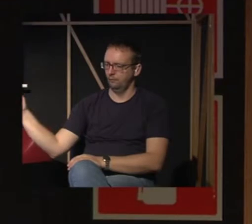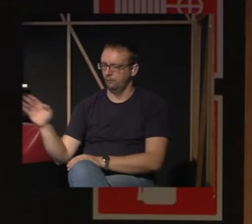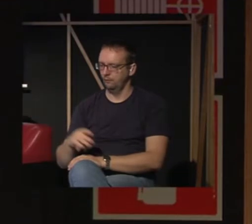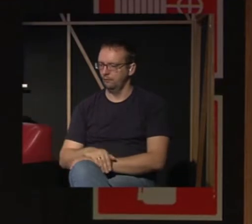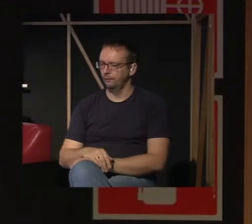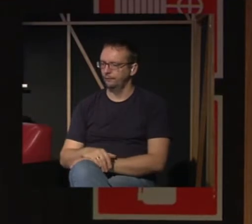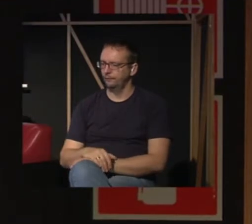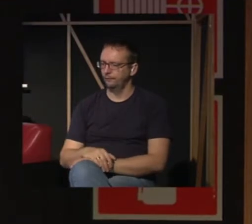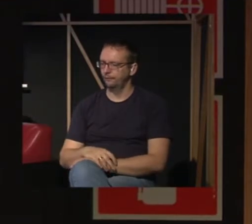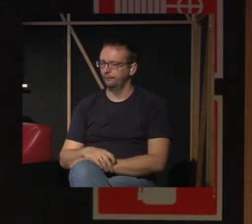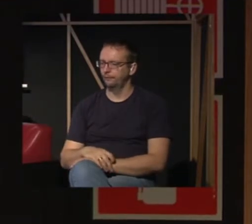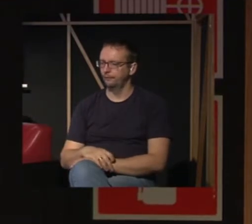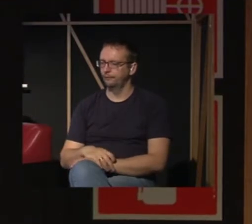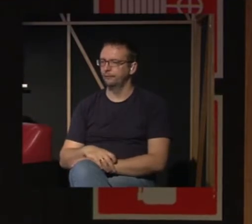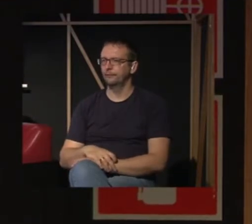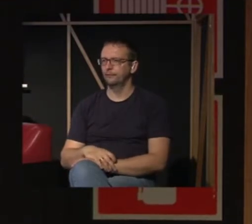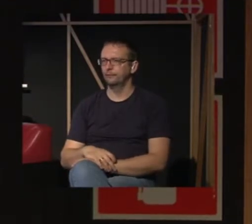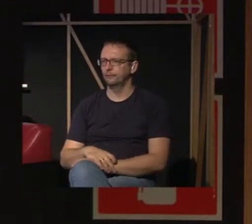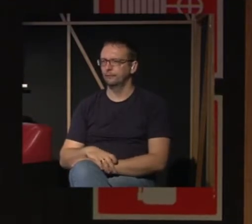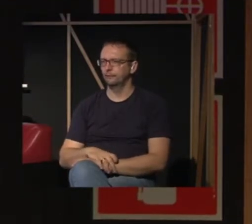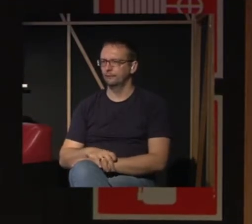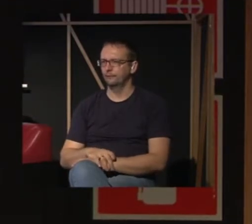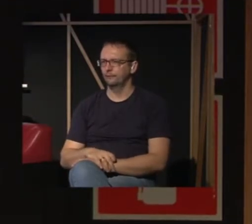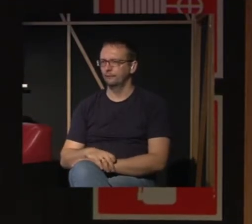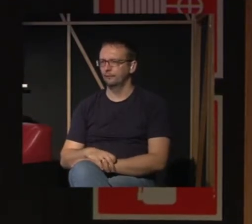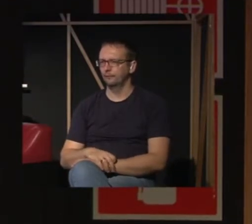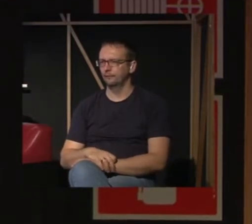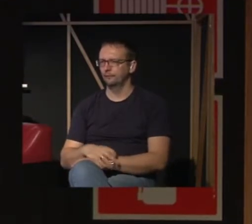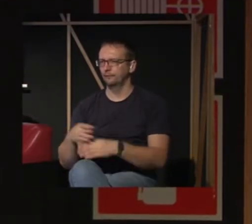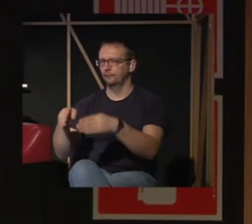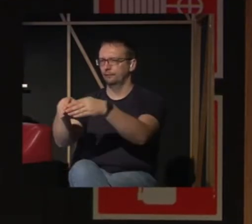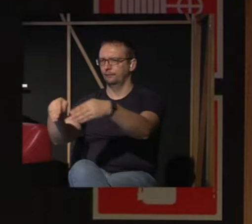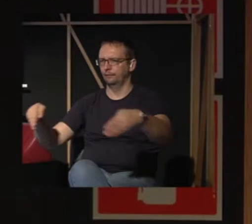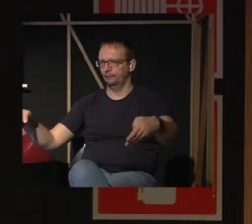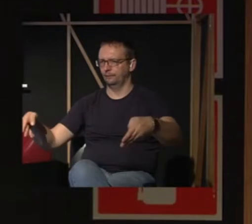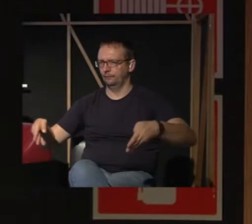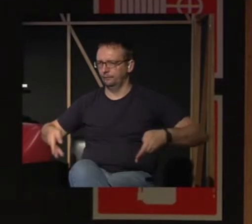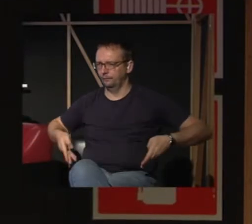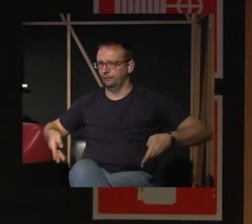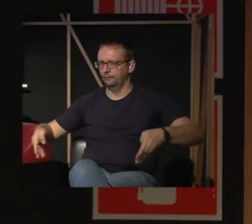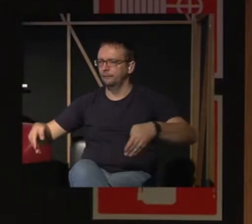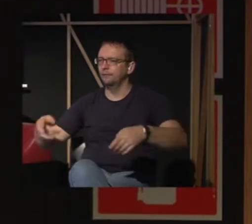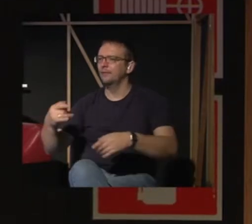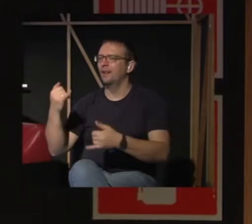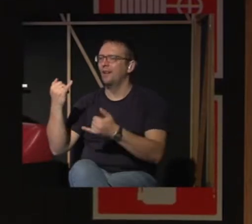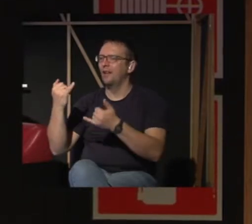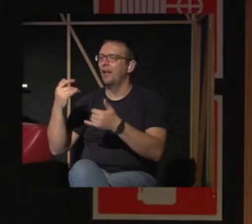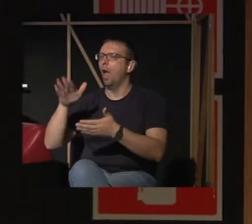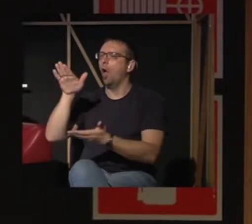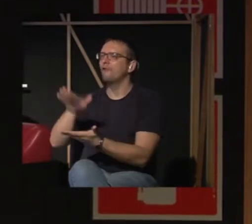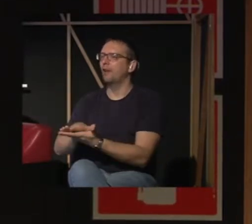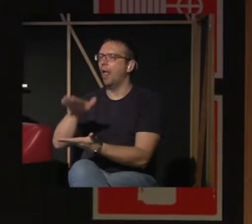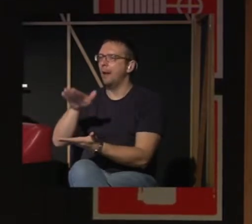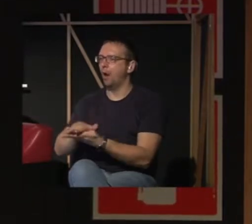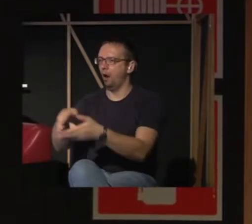to last match in Luzhniki. But it was there, and it was great because it did point to the lift that people